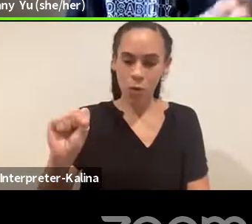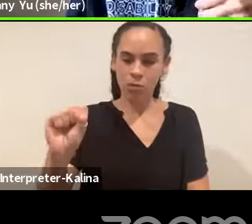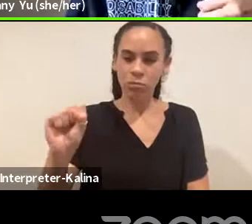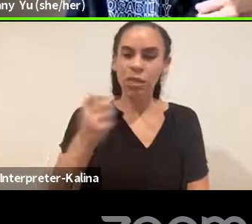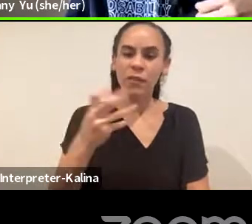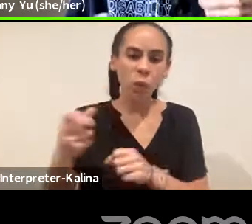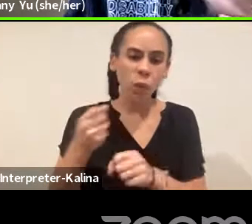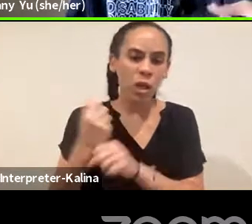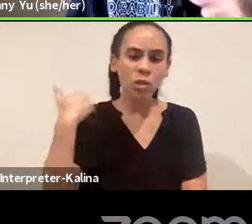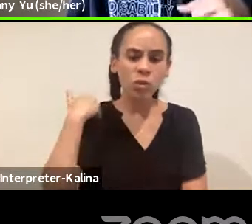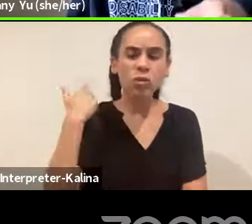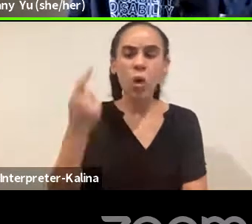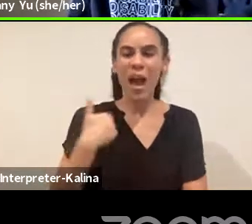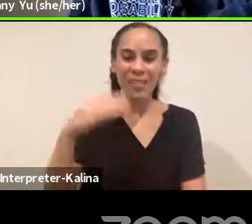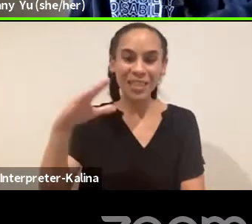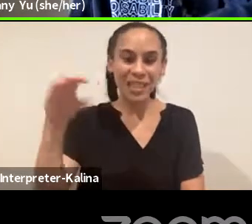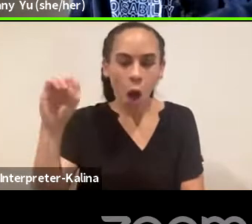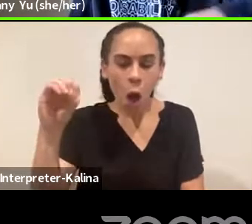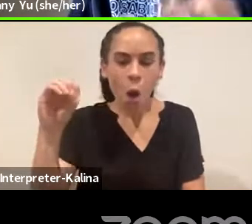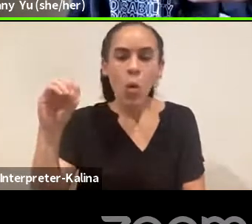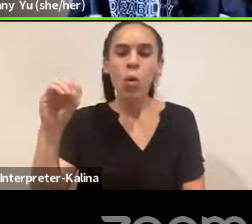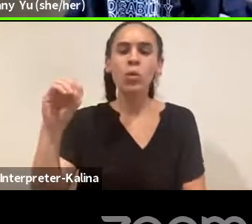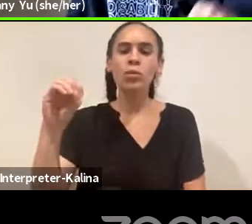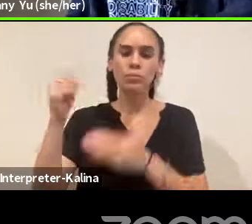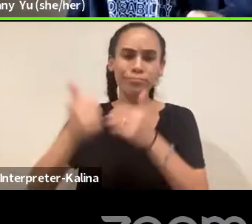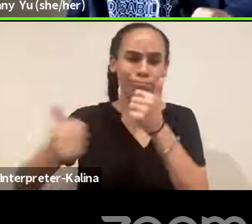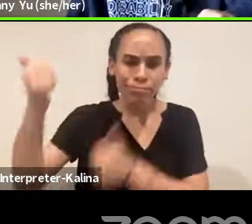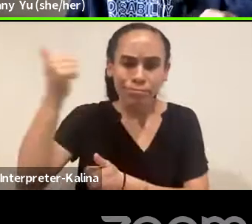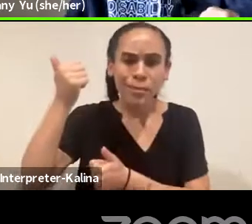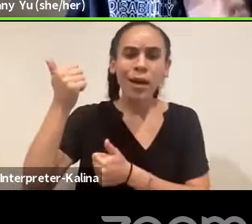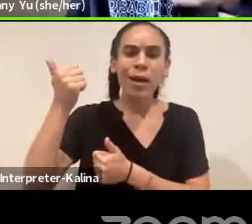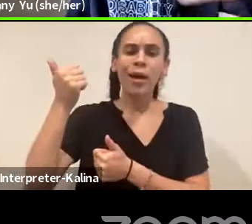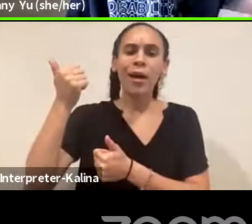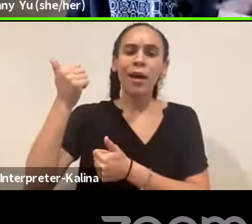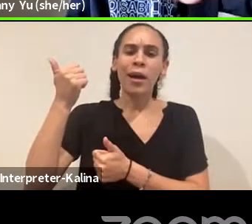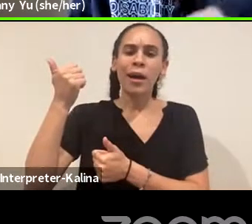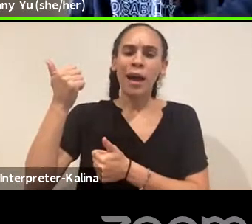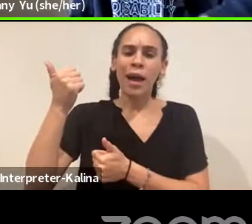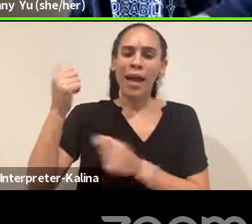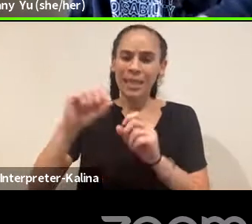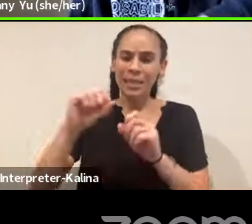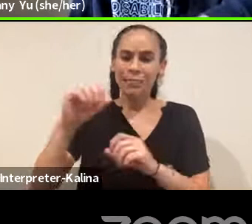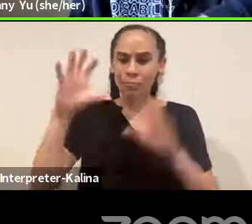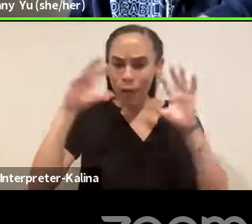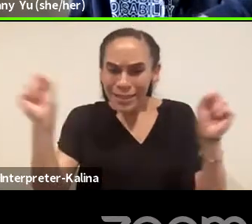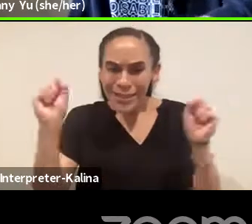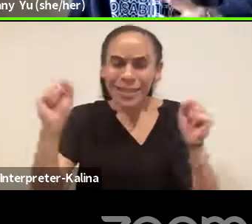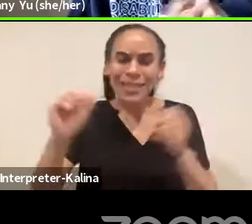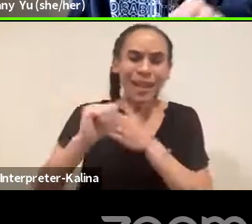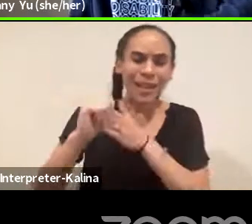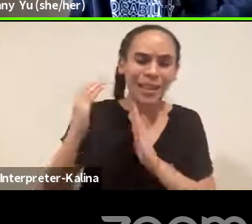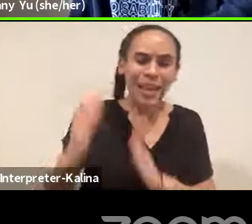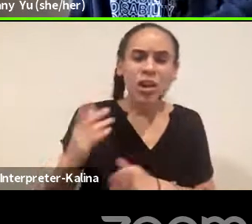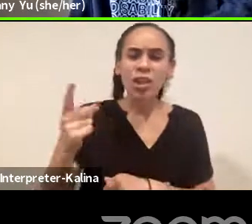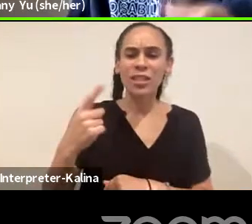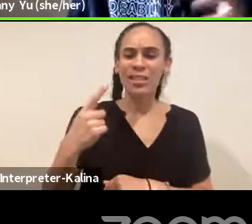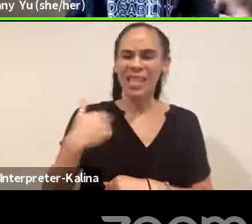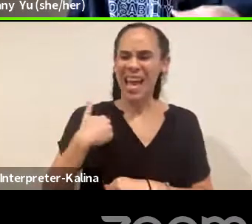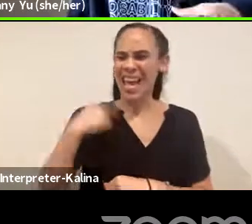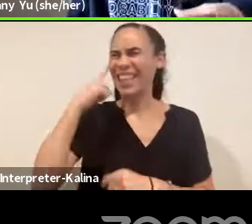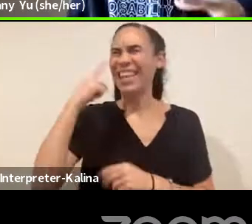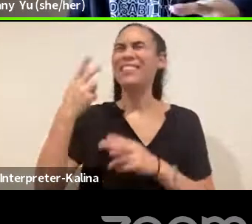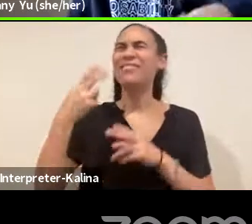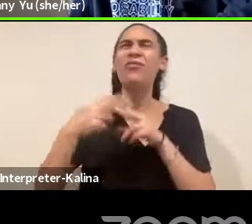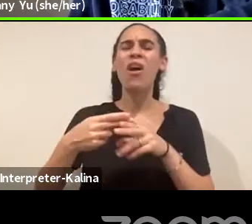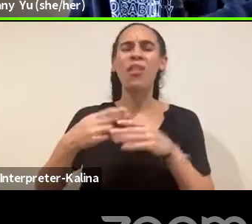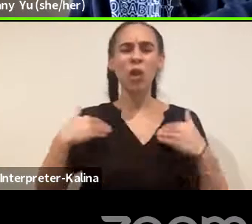and presidents and leaders in academia and social and civil society. And I was at this dinner I think it was called Human by Design, and it was